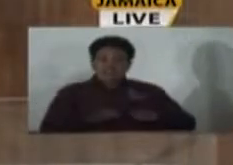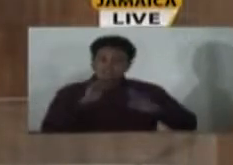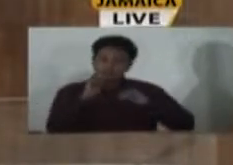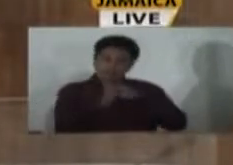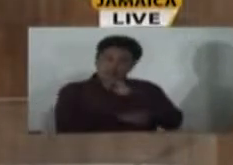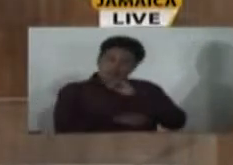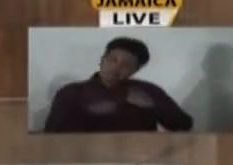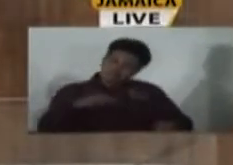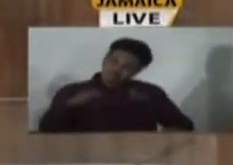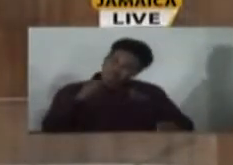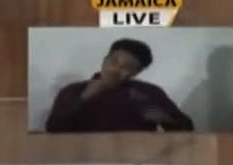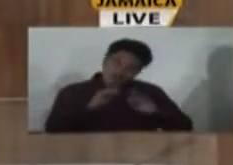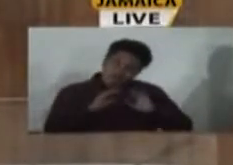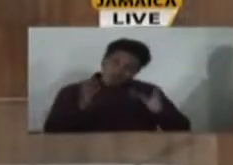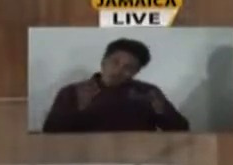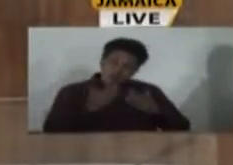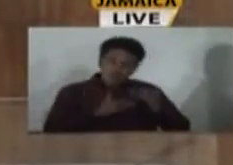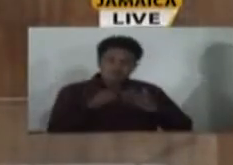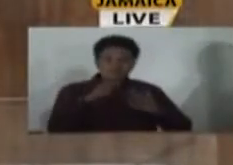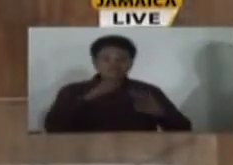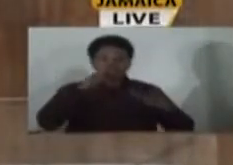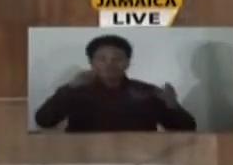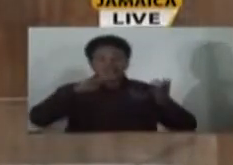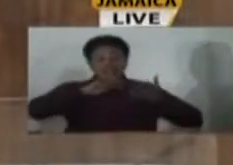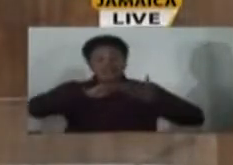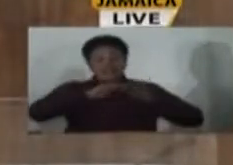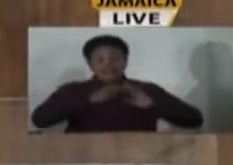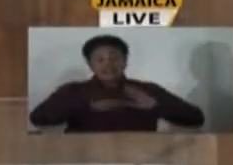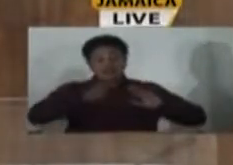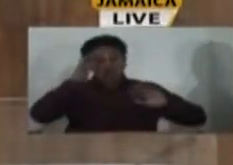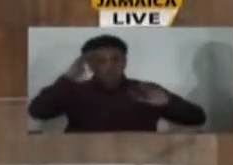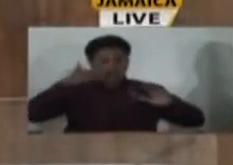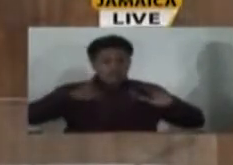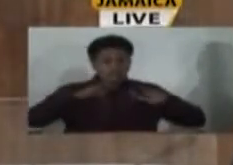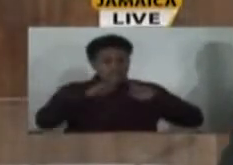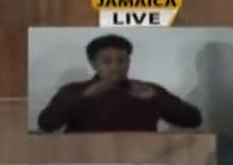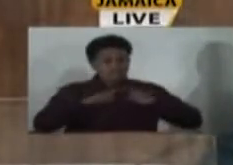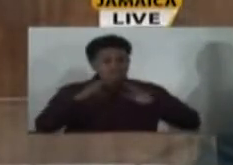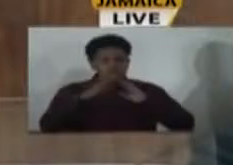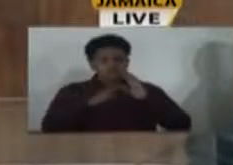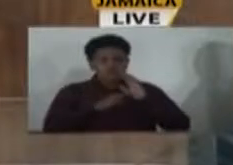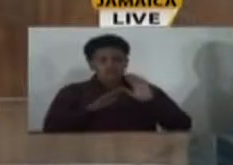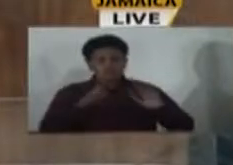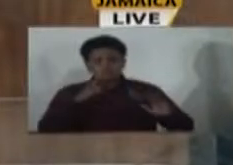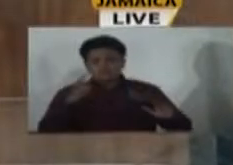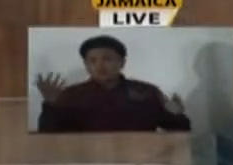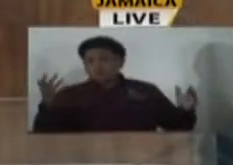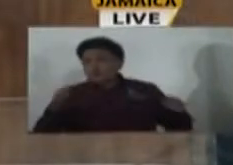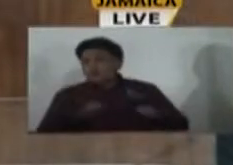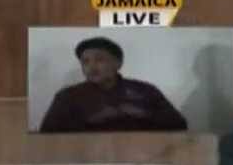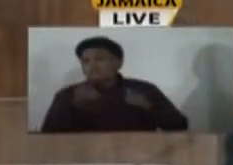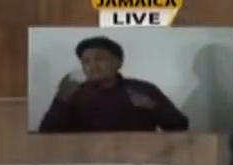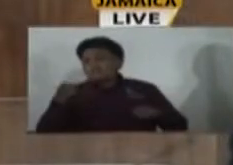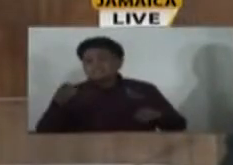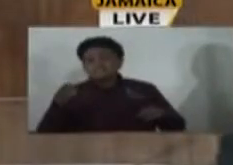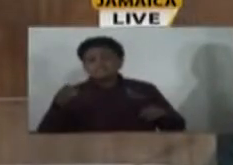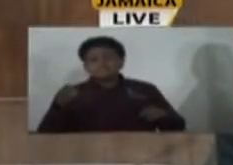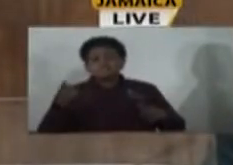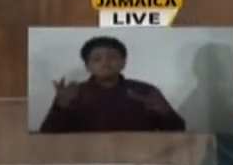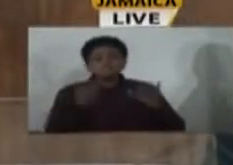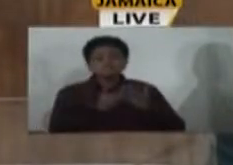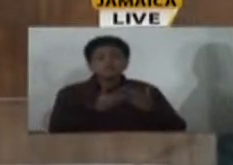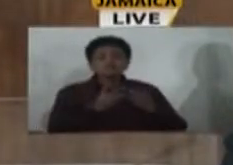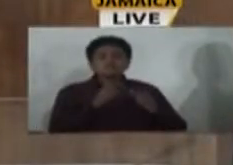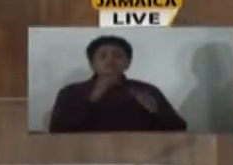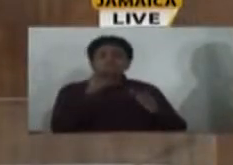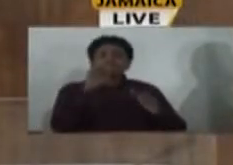to me whether it is intended that there will be a set of regulations that say what offences are subject to fixed